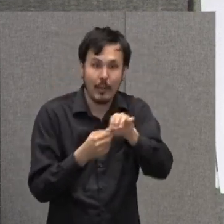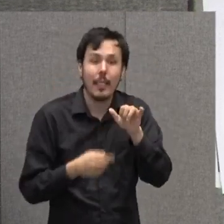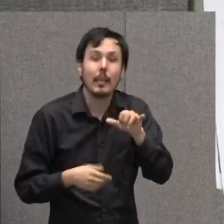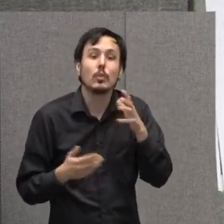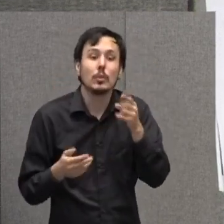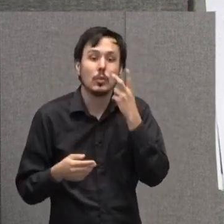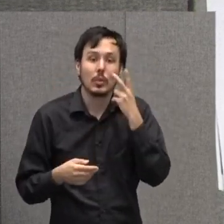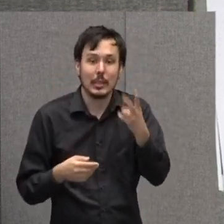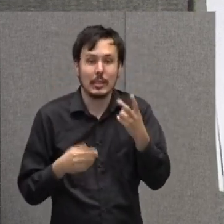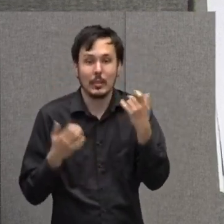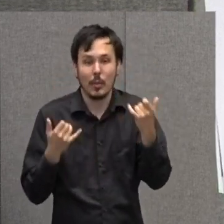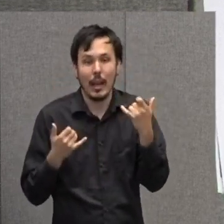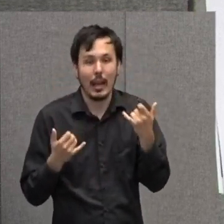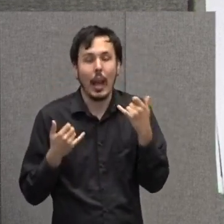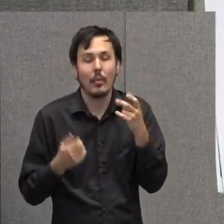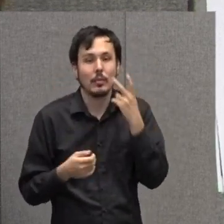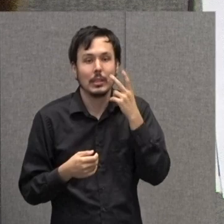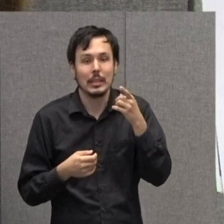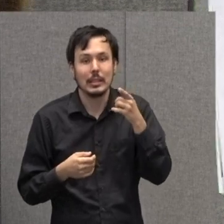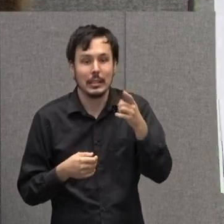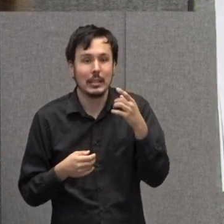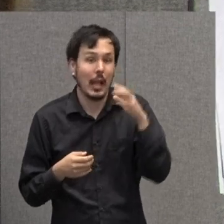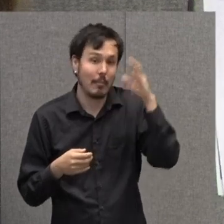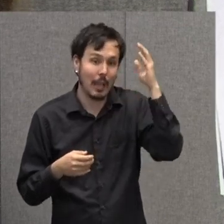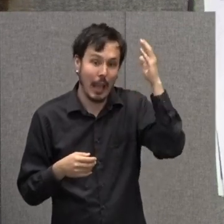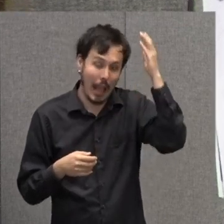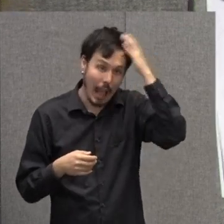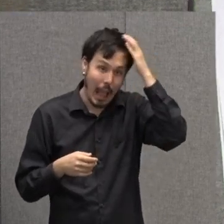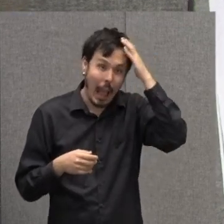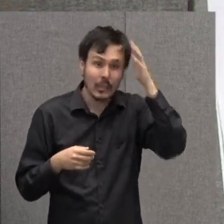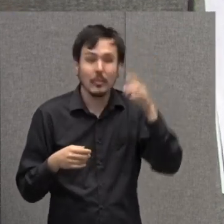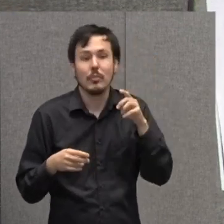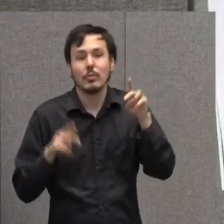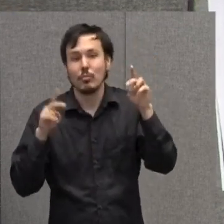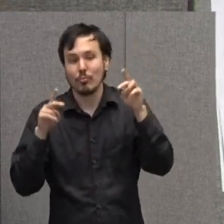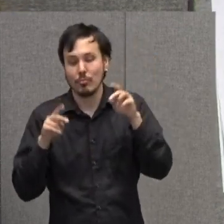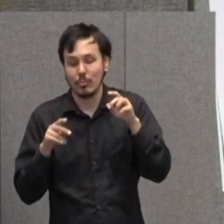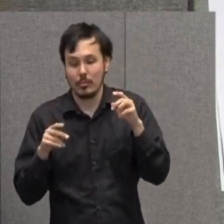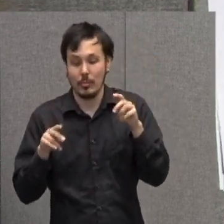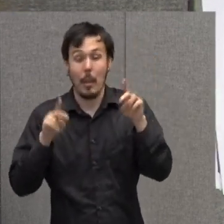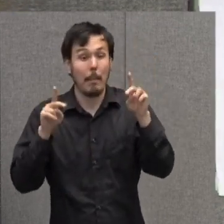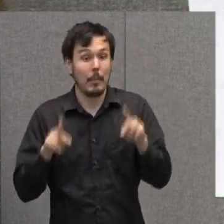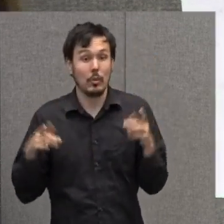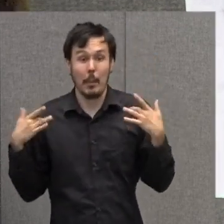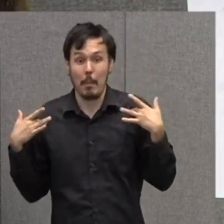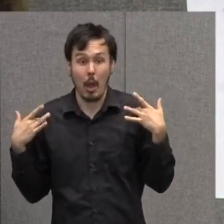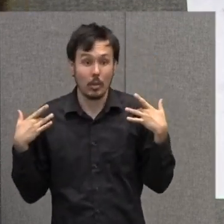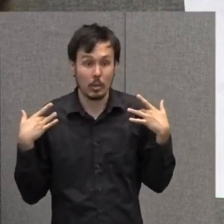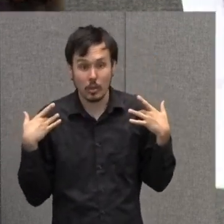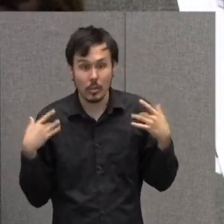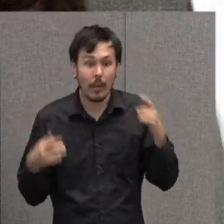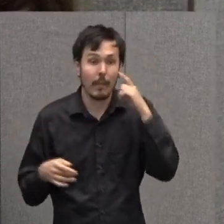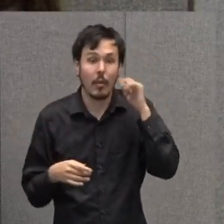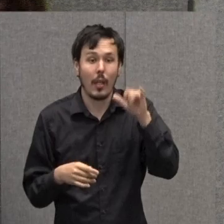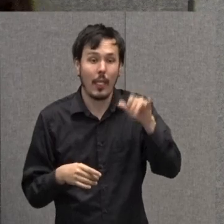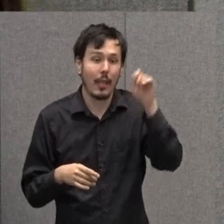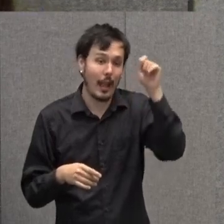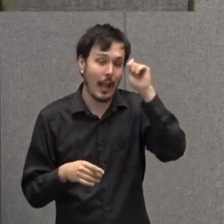at right now. You are looking at these beautiful models who would model his works of art.